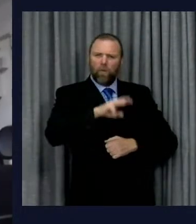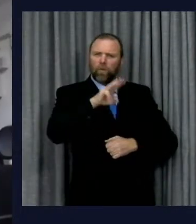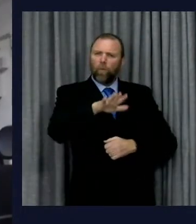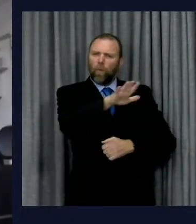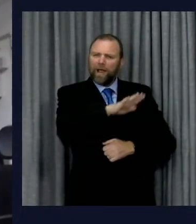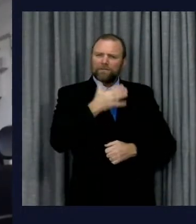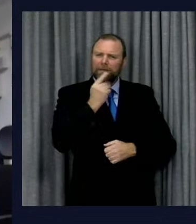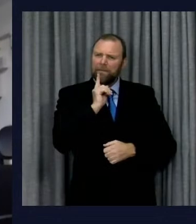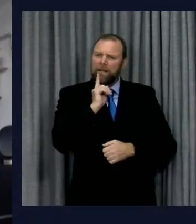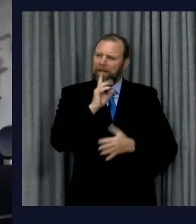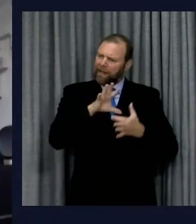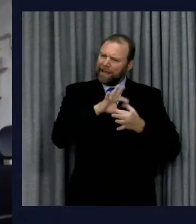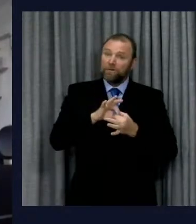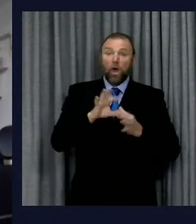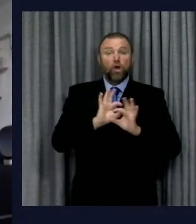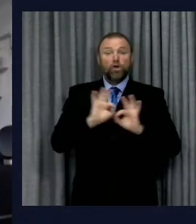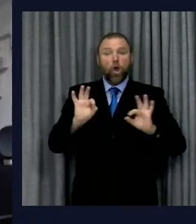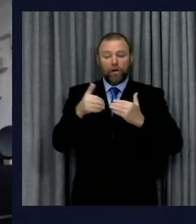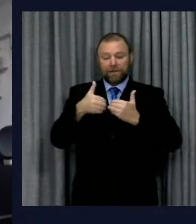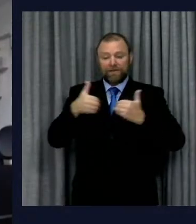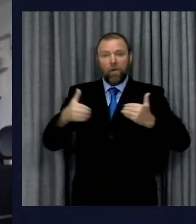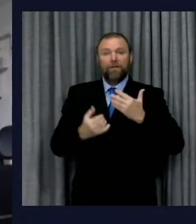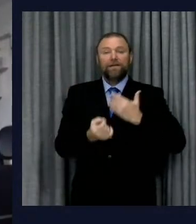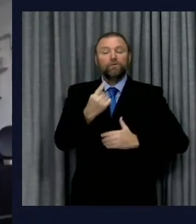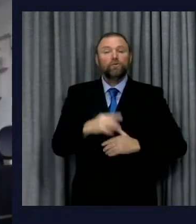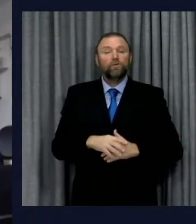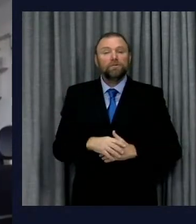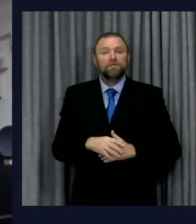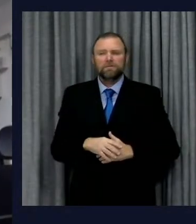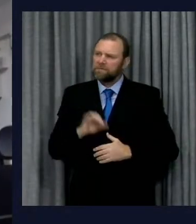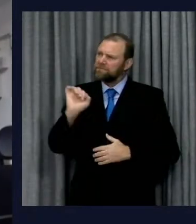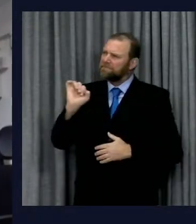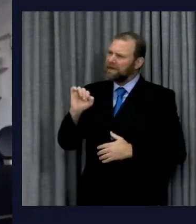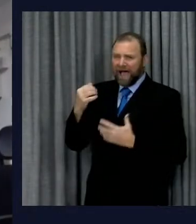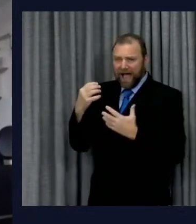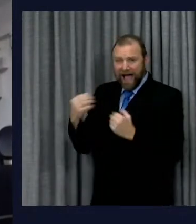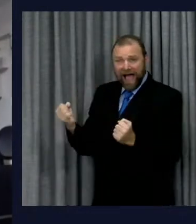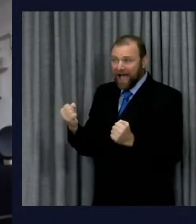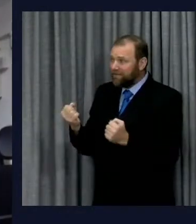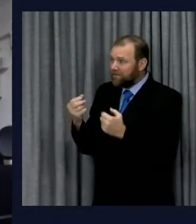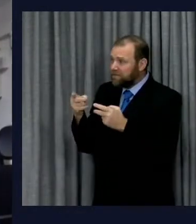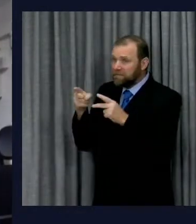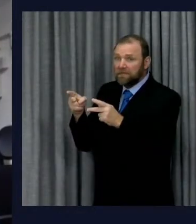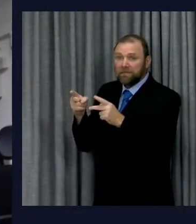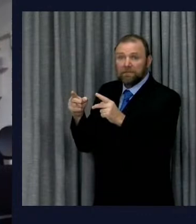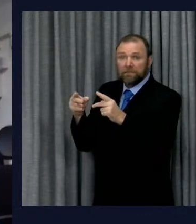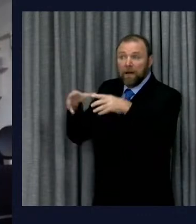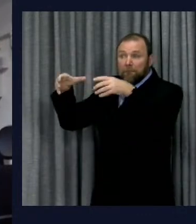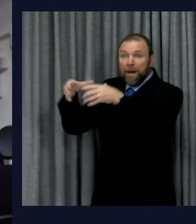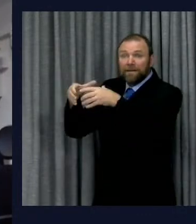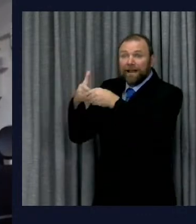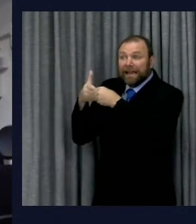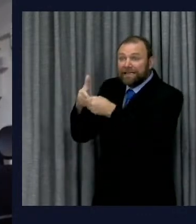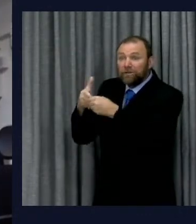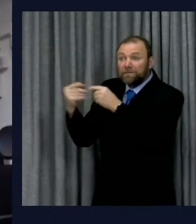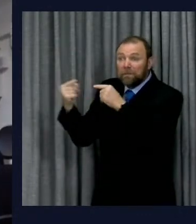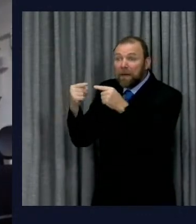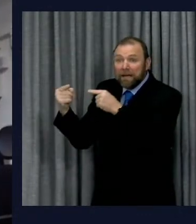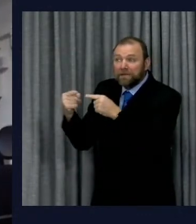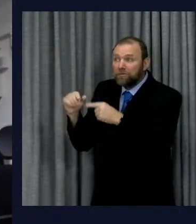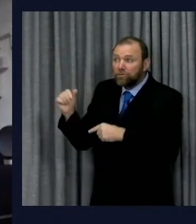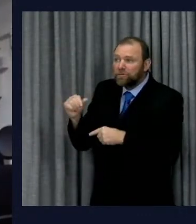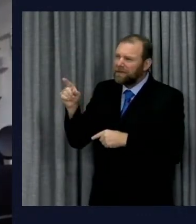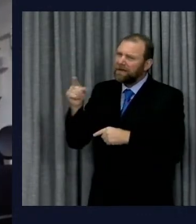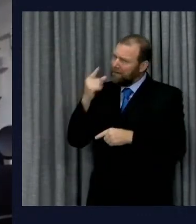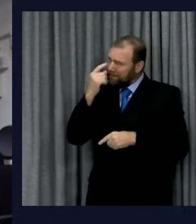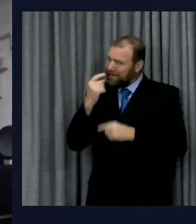And also, is the solution a change in leadership to move on from this? And lastly, should action in that case be taken before Sue Gray's